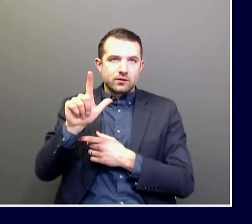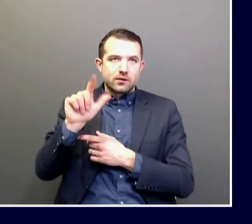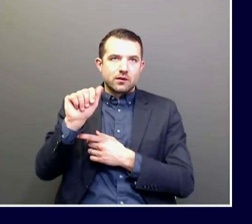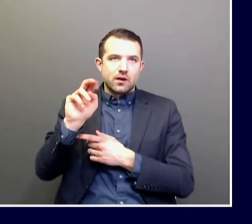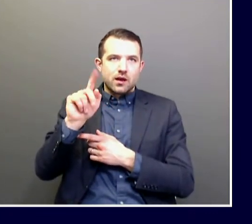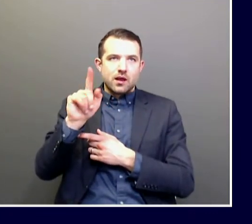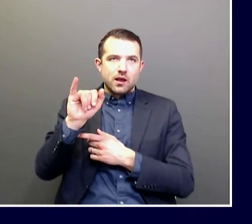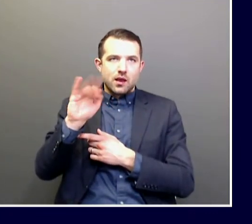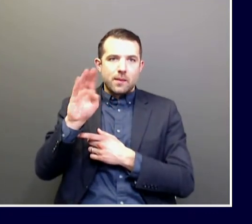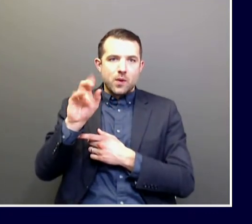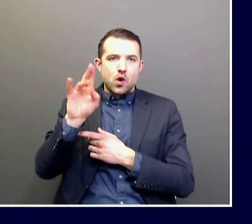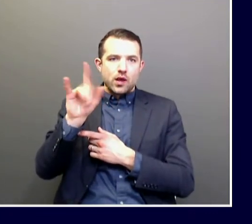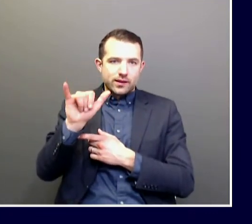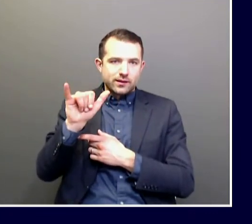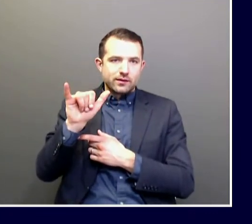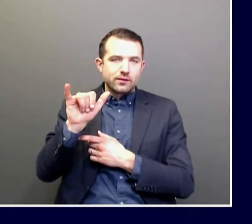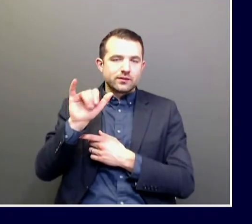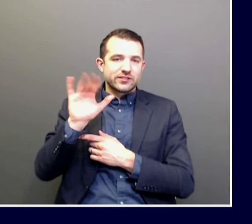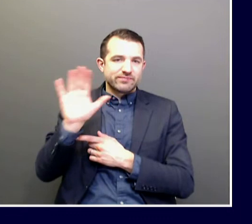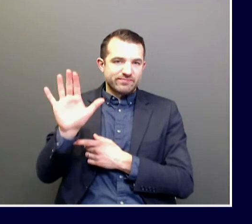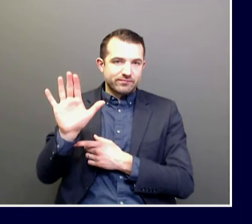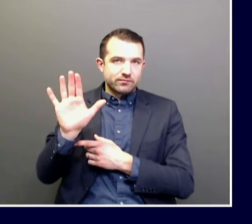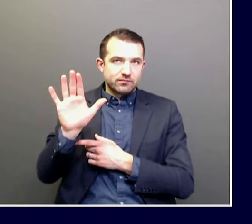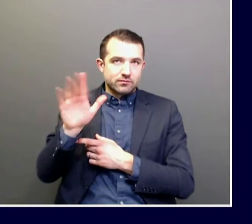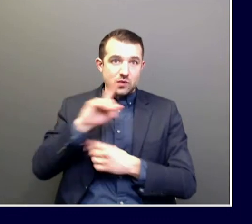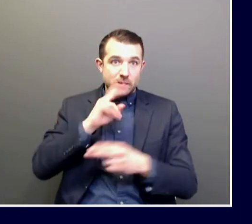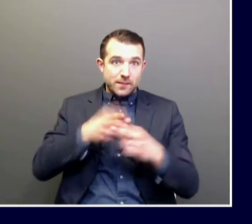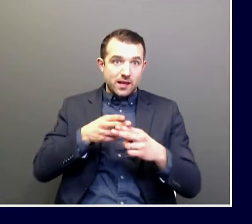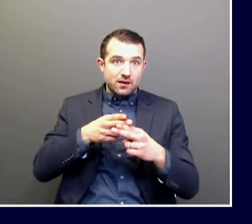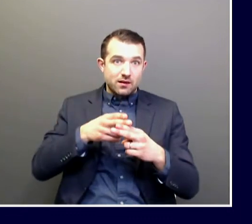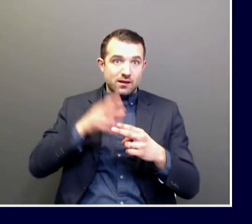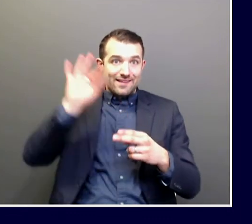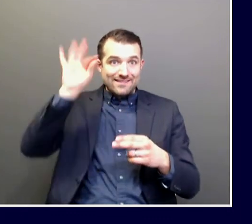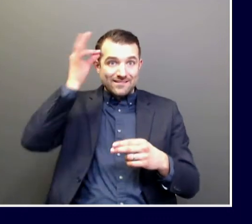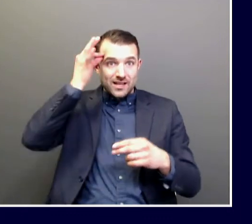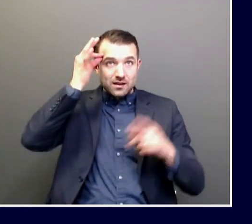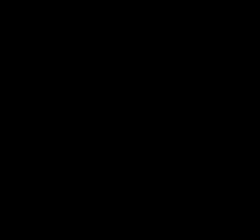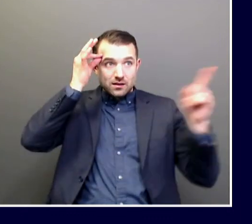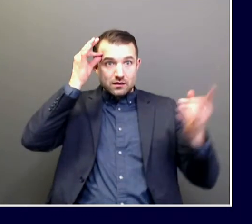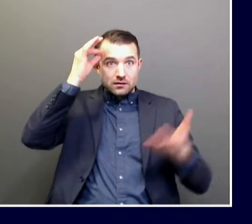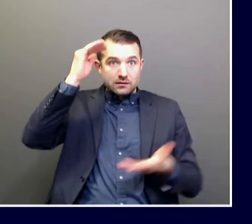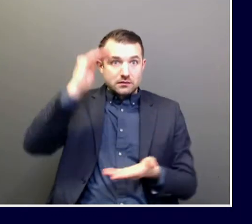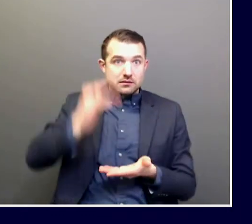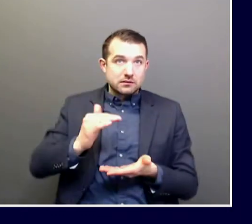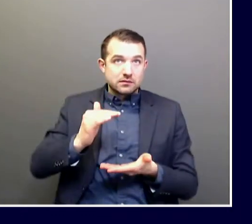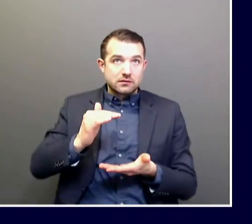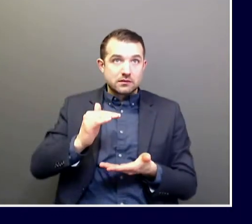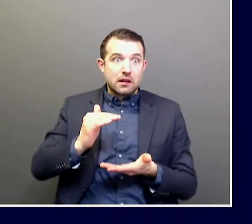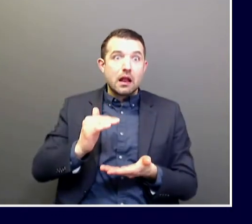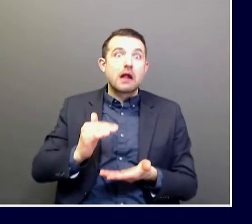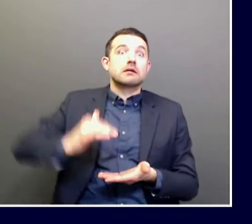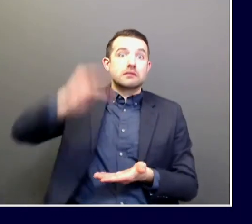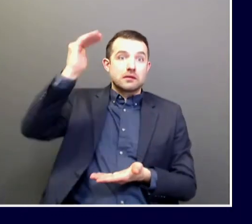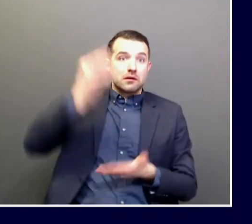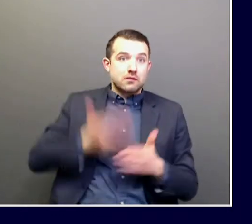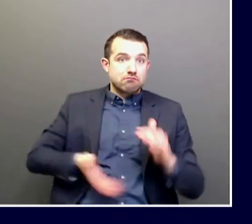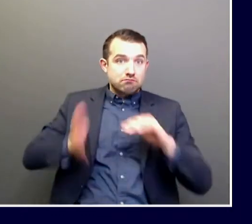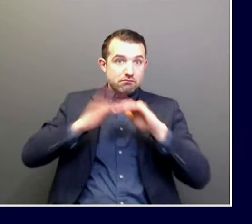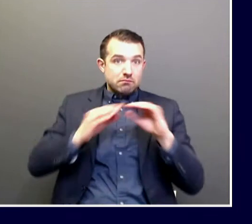automation occurs. Did you get any sense from the Biden administration that